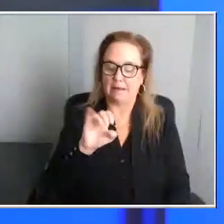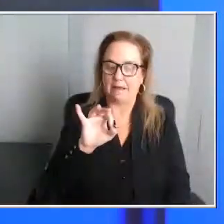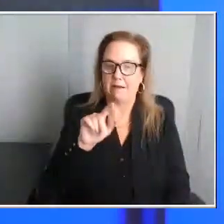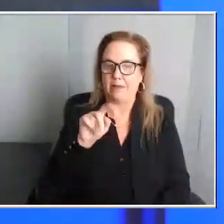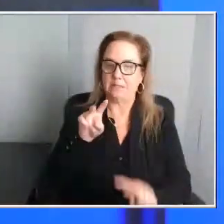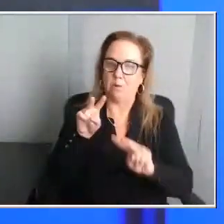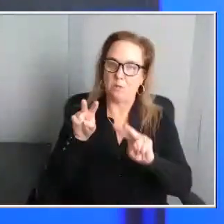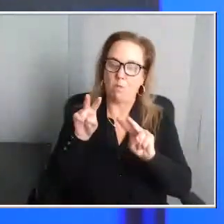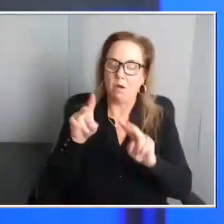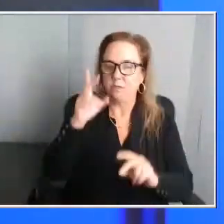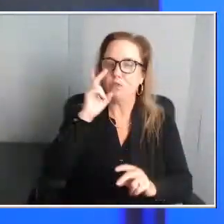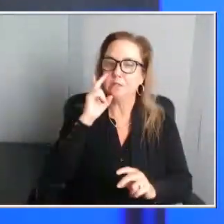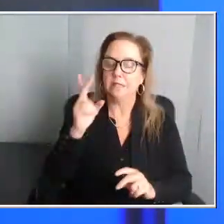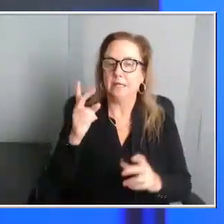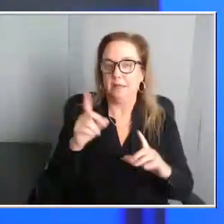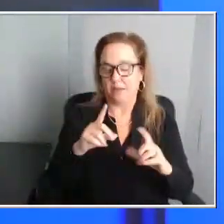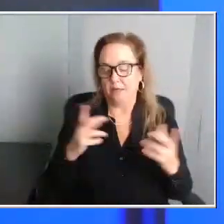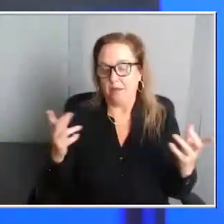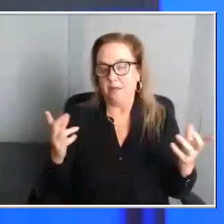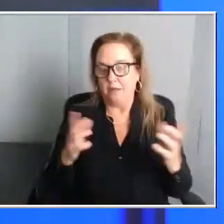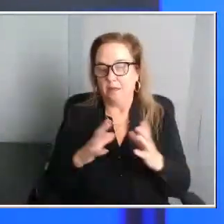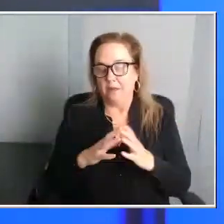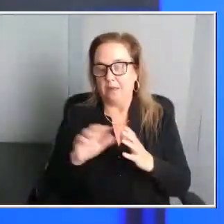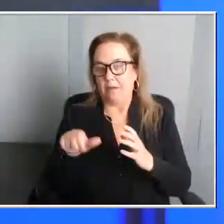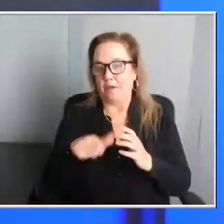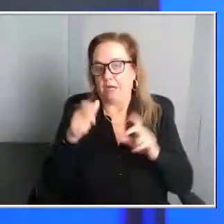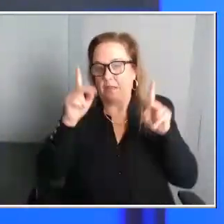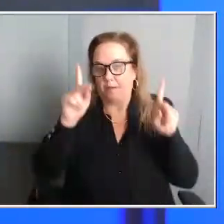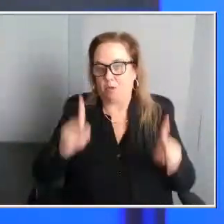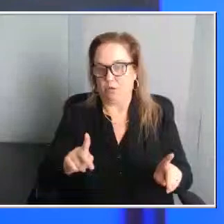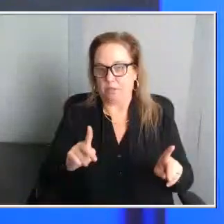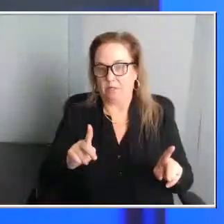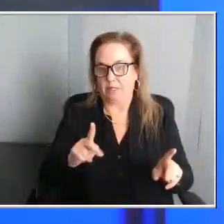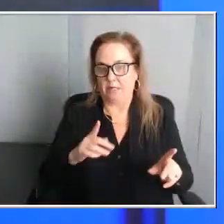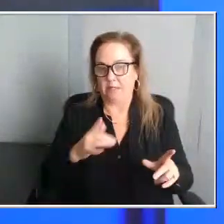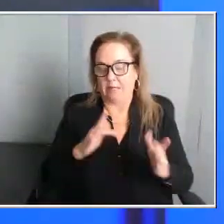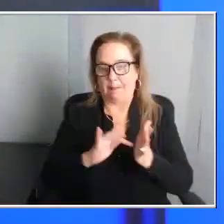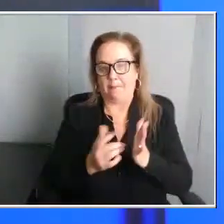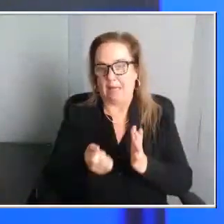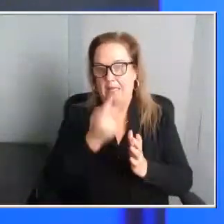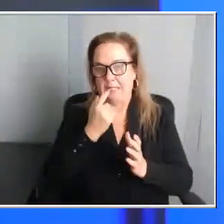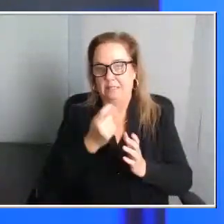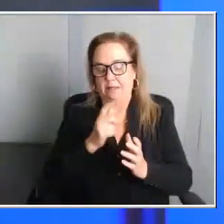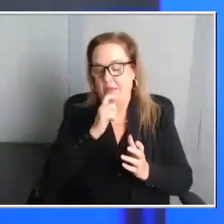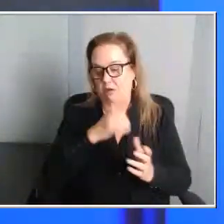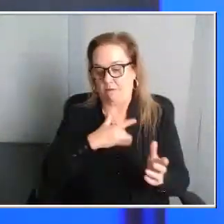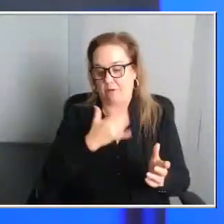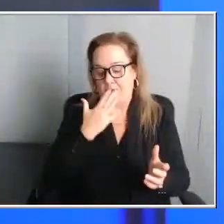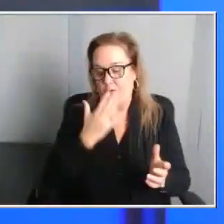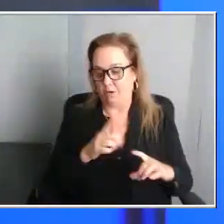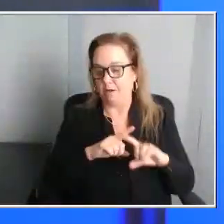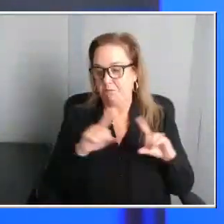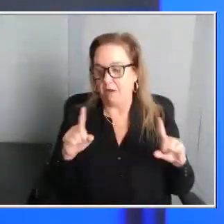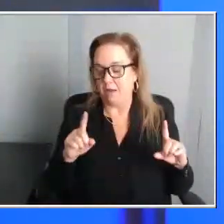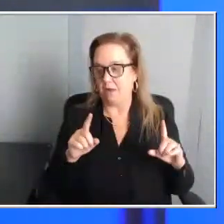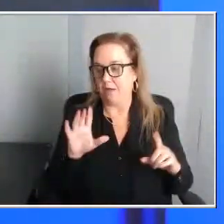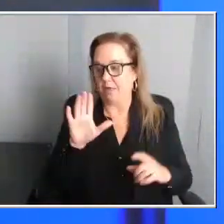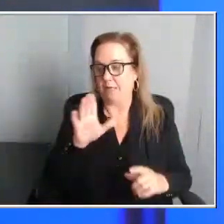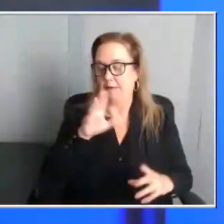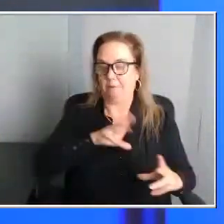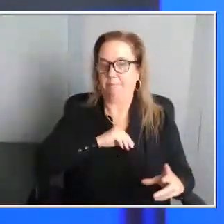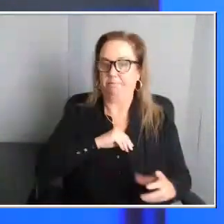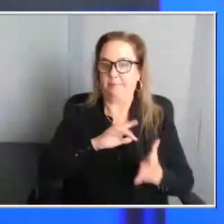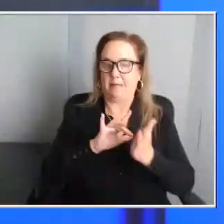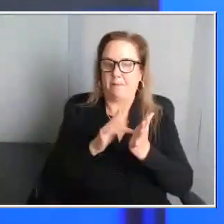And, if another person took as much medicine as he did, they might not feel well, but he tolerates them quite